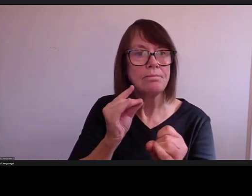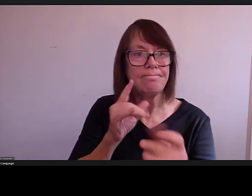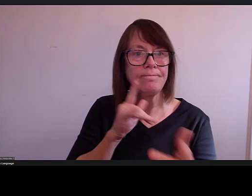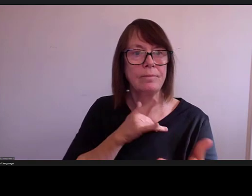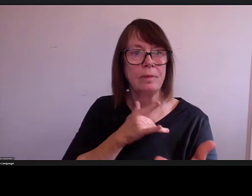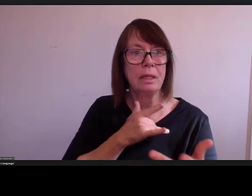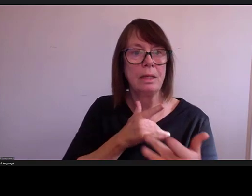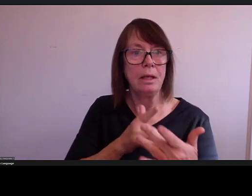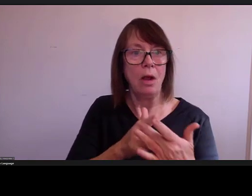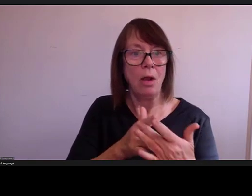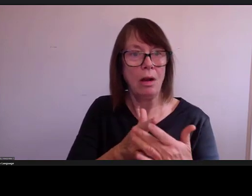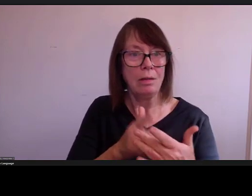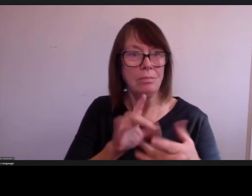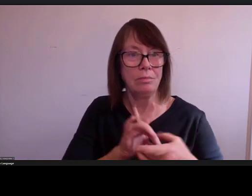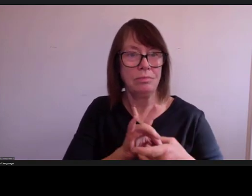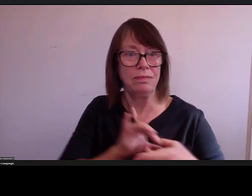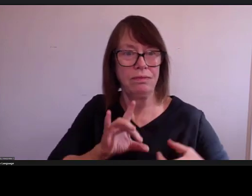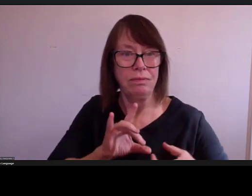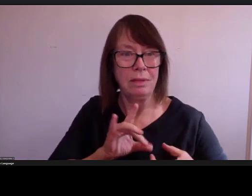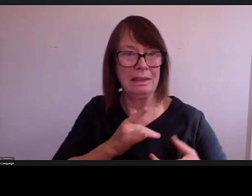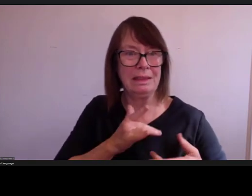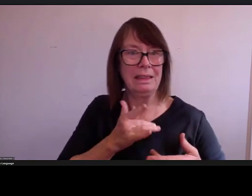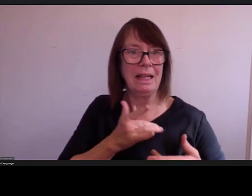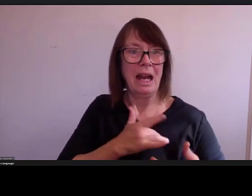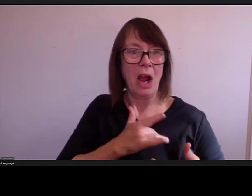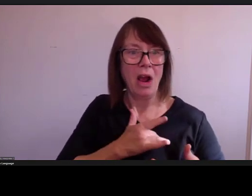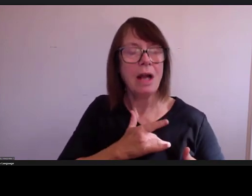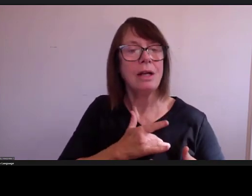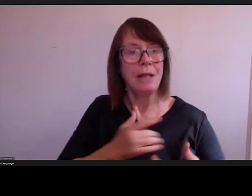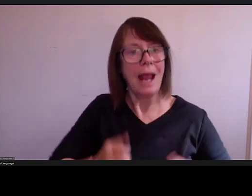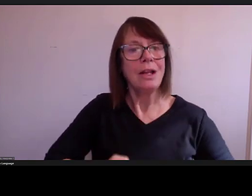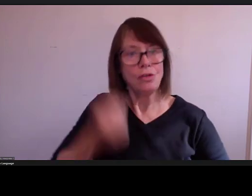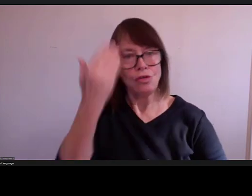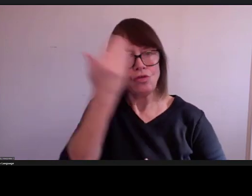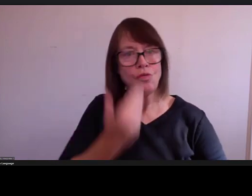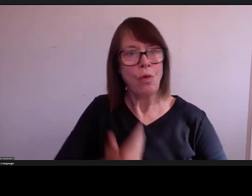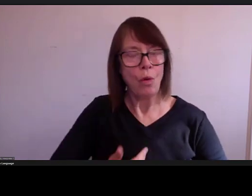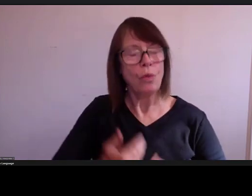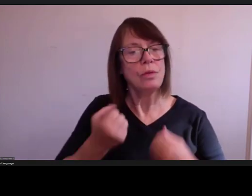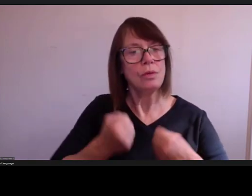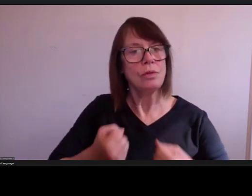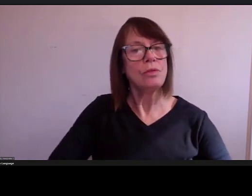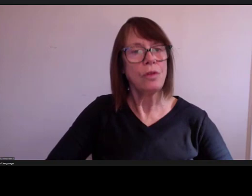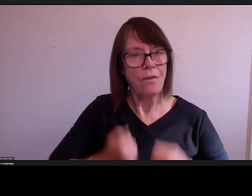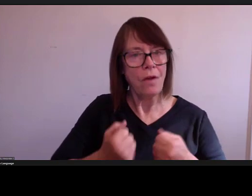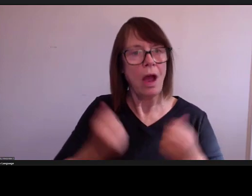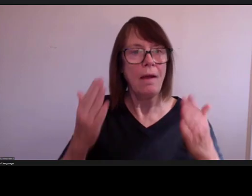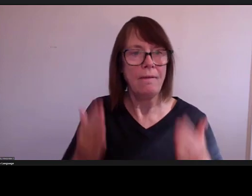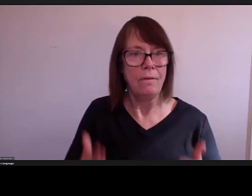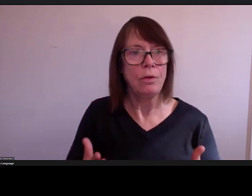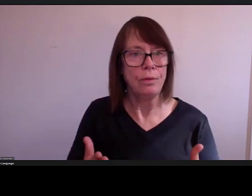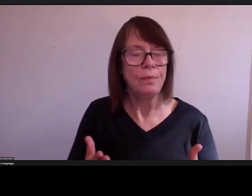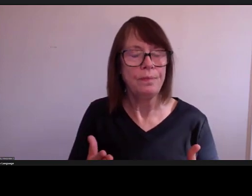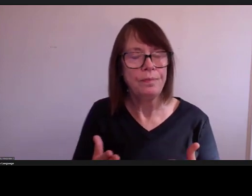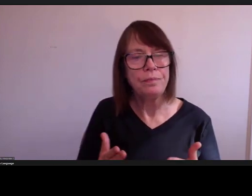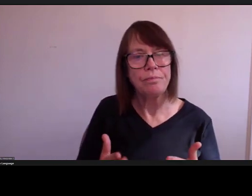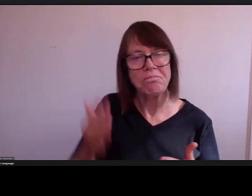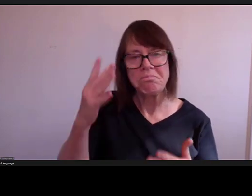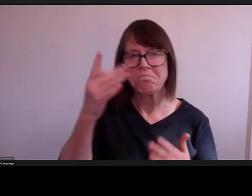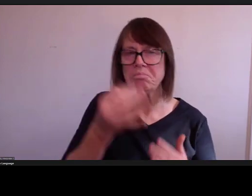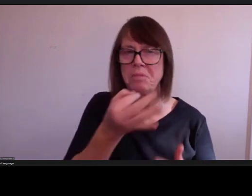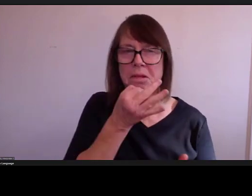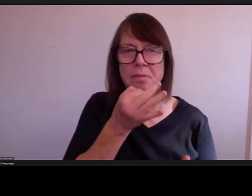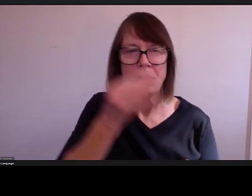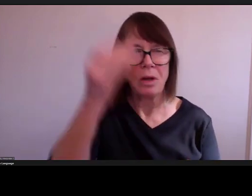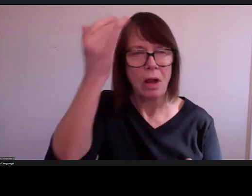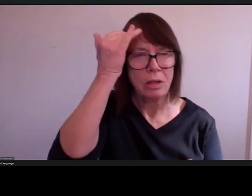artery dissection and who is a heart and stroke survivor. She is also an expert in knowledge on